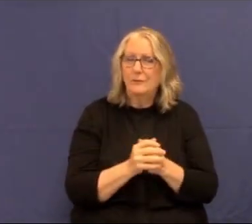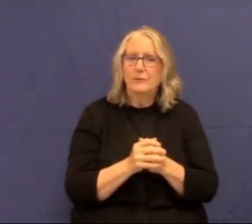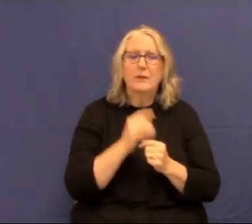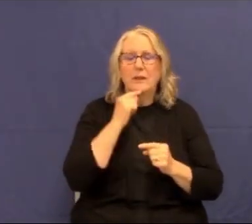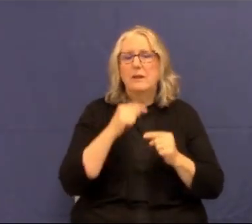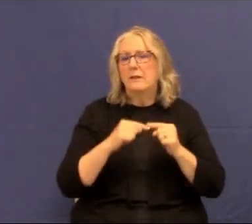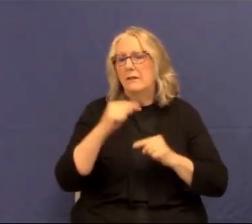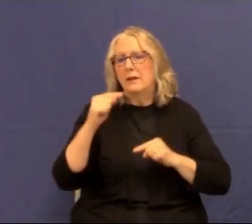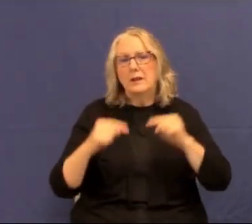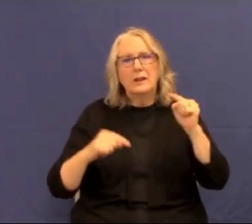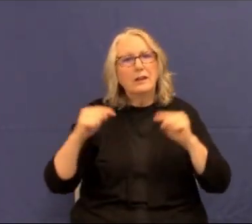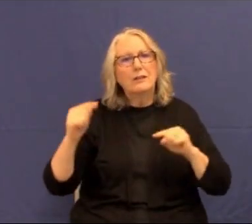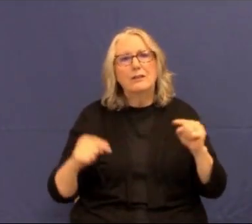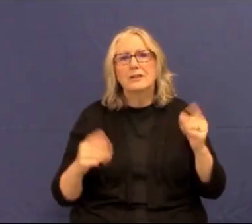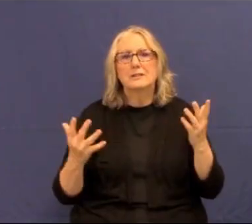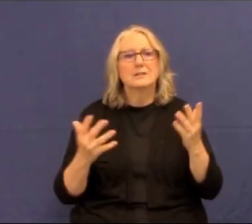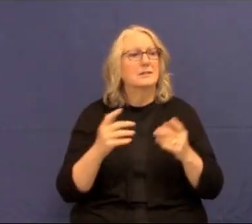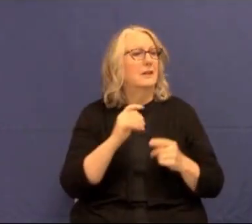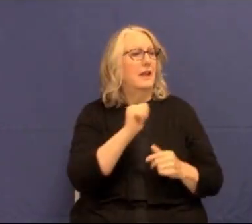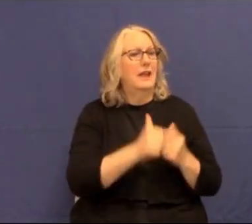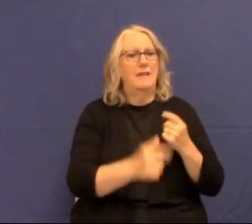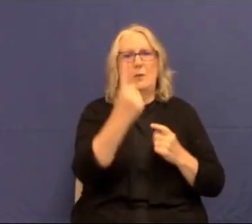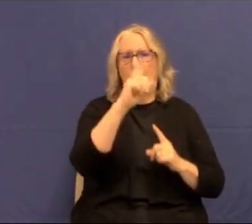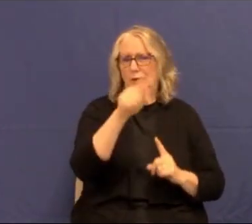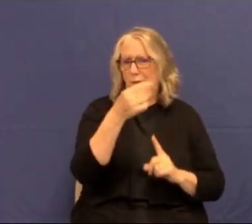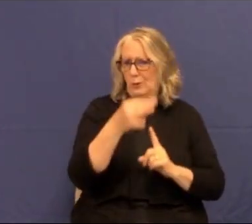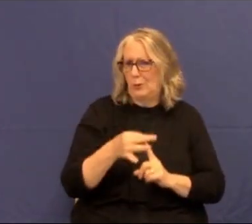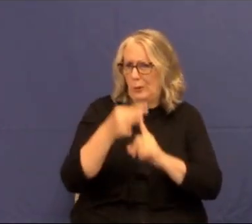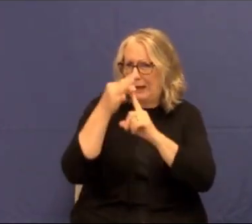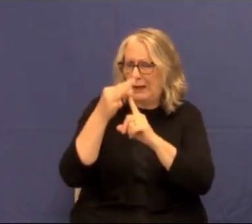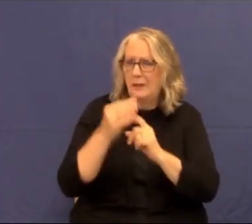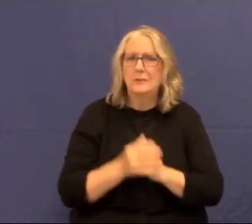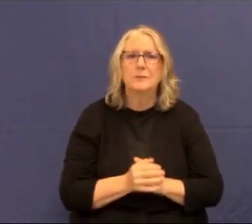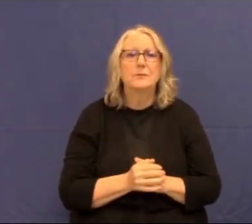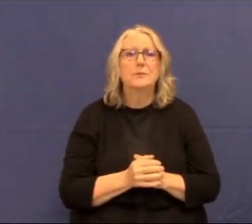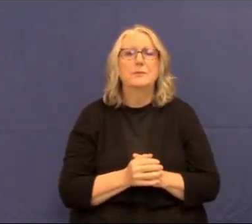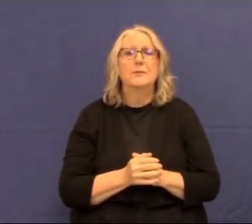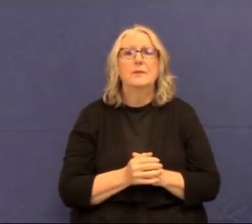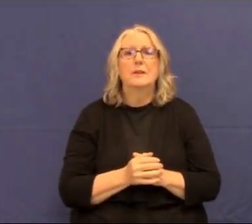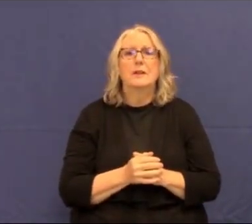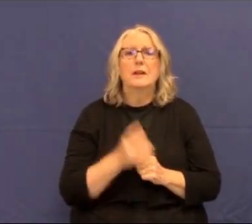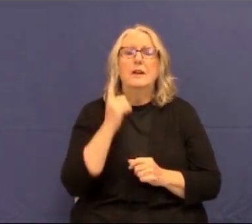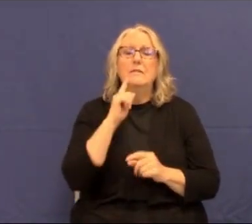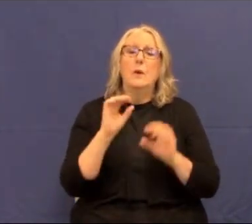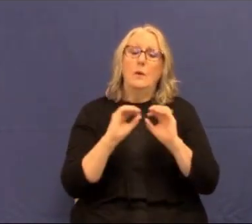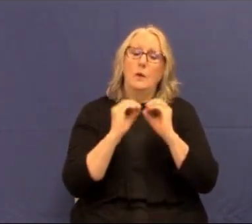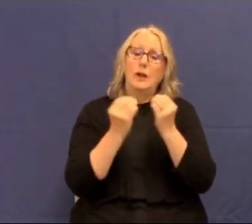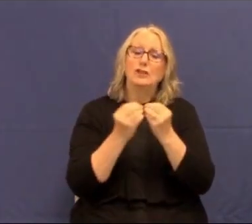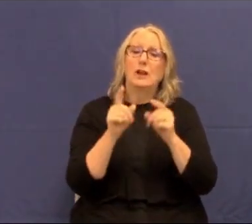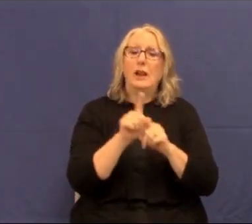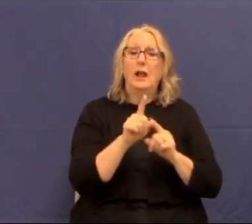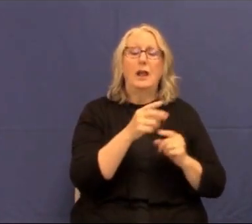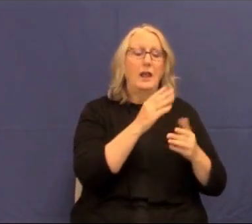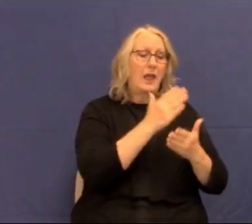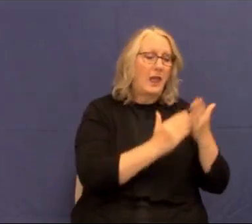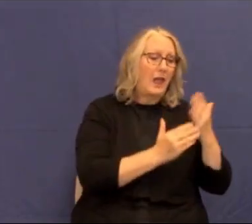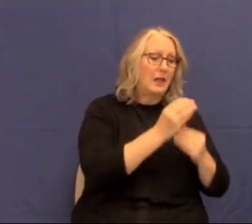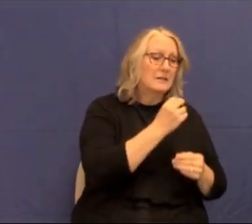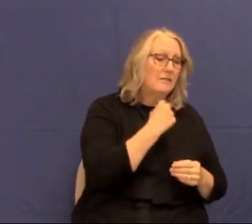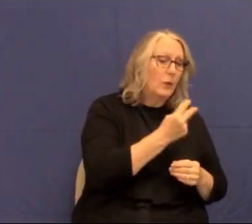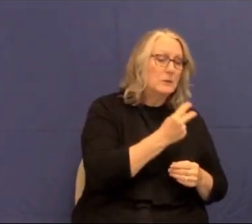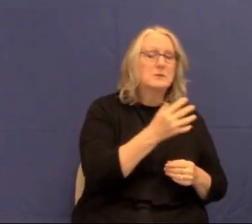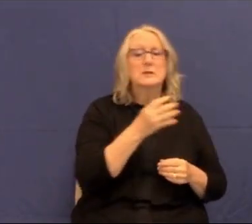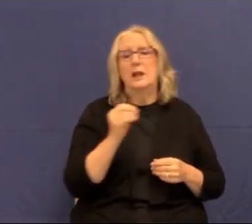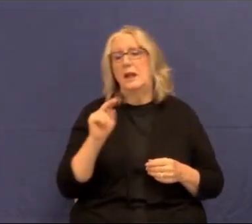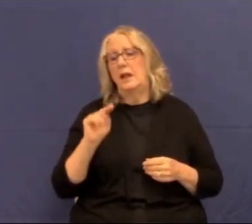answer because experiences are so unique. And from a or perspective of organizations like